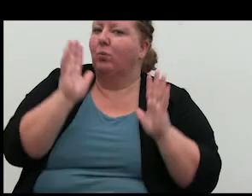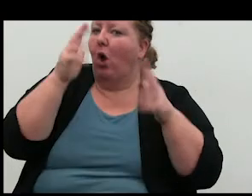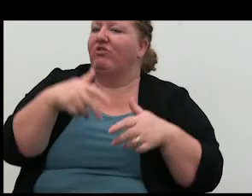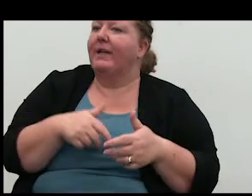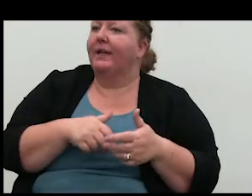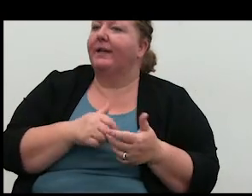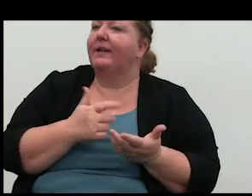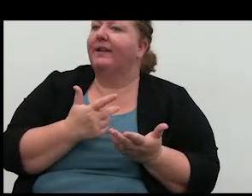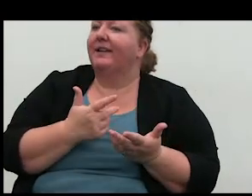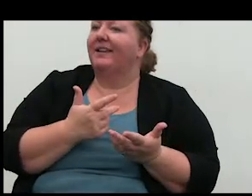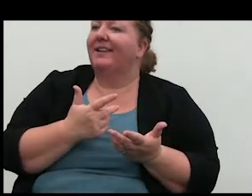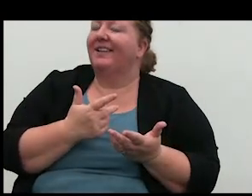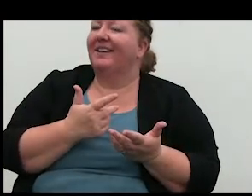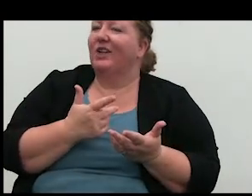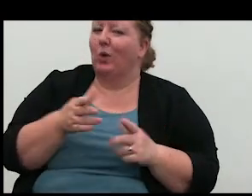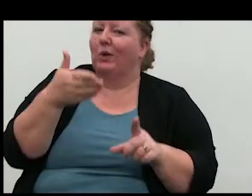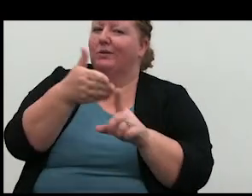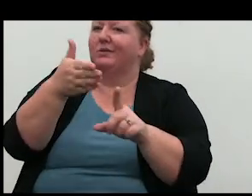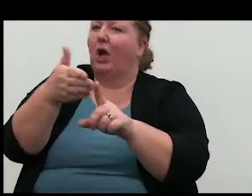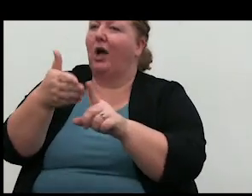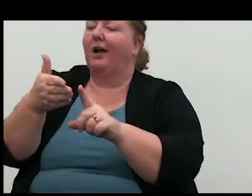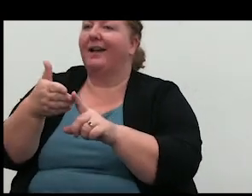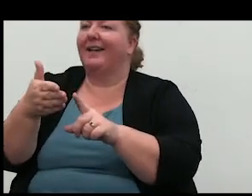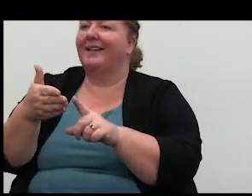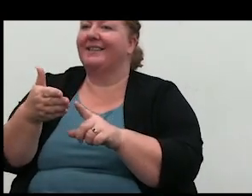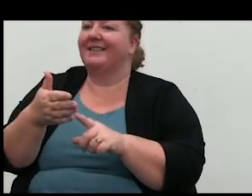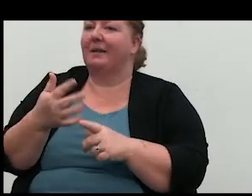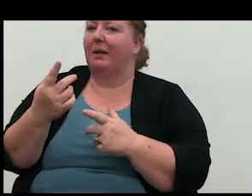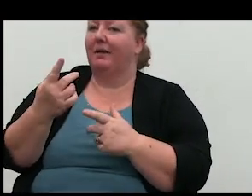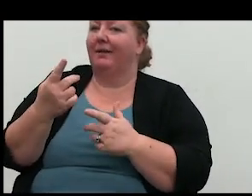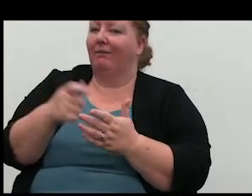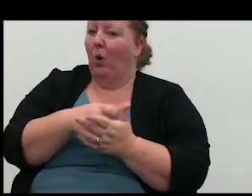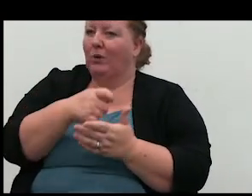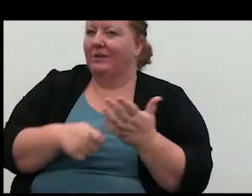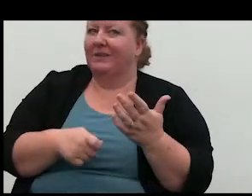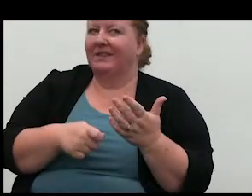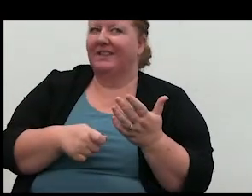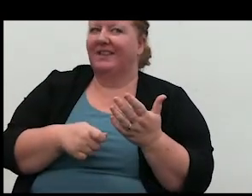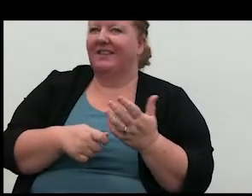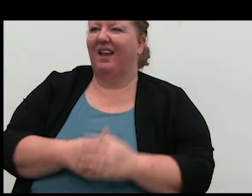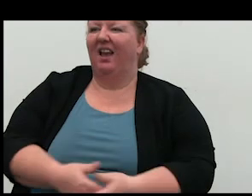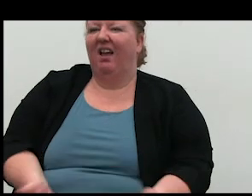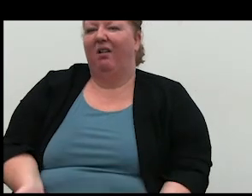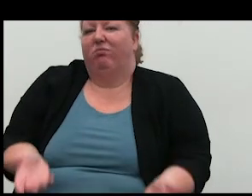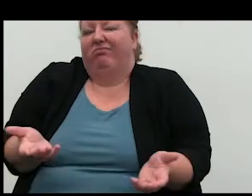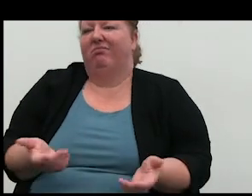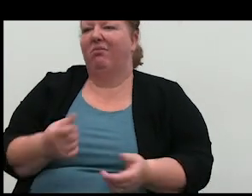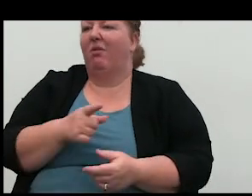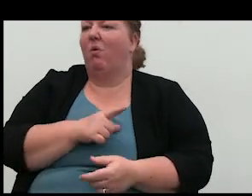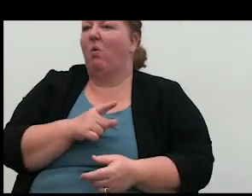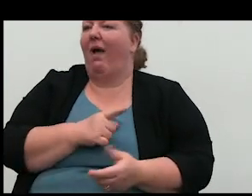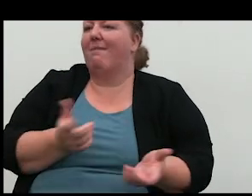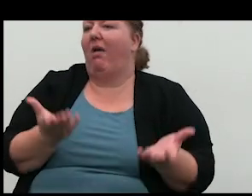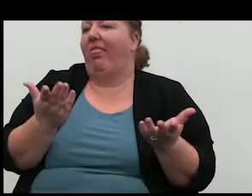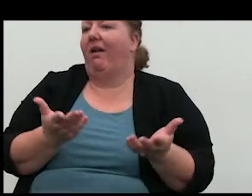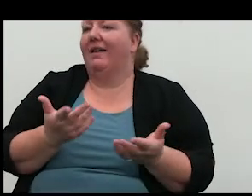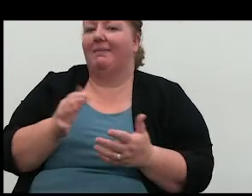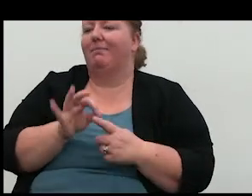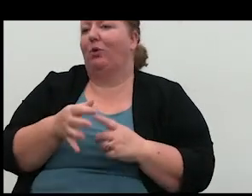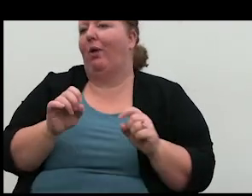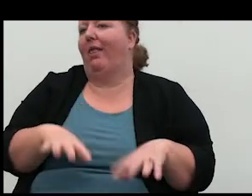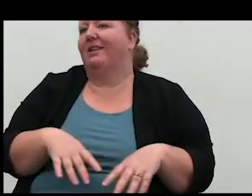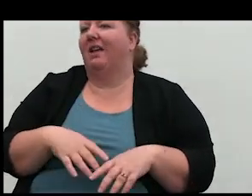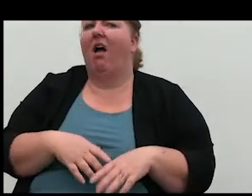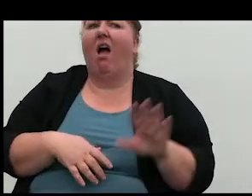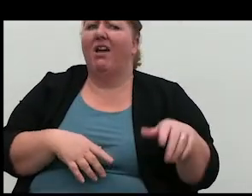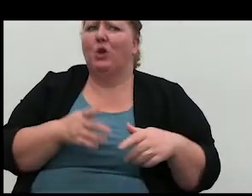worrying, where you basically target the other side's voters and go, why bother to go and vote, it's pointless, or, oh, you don't